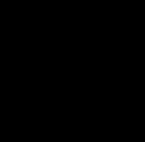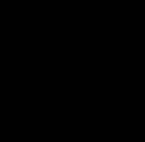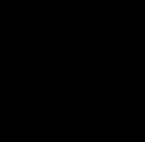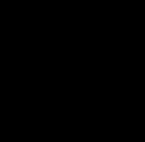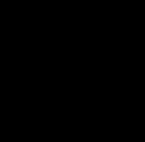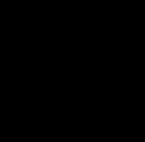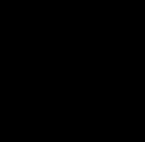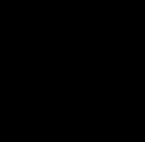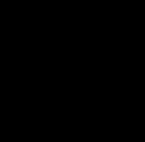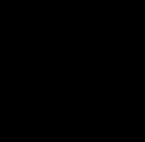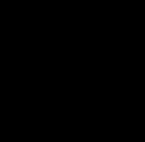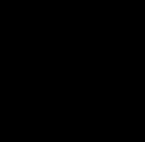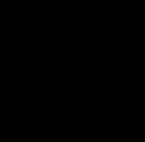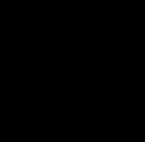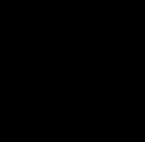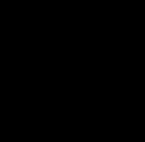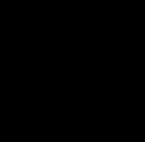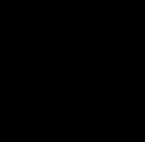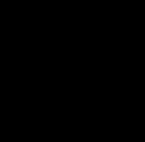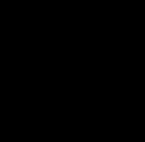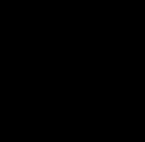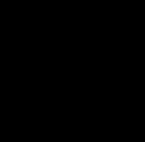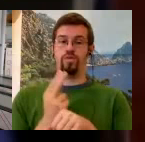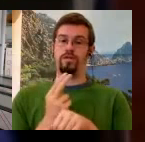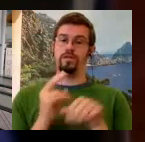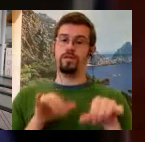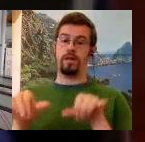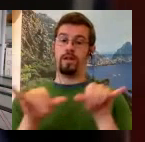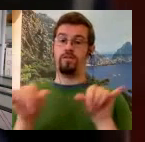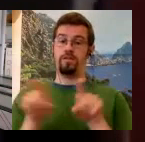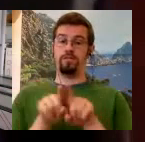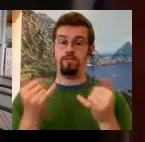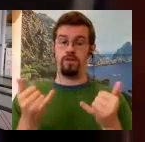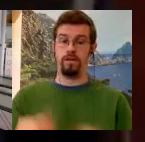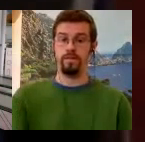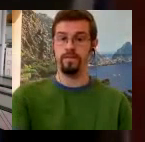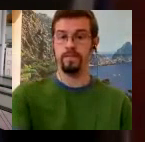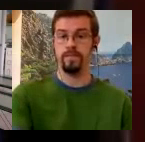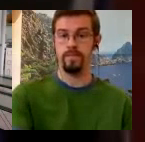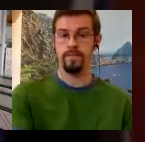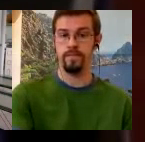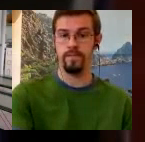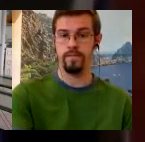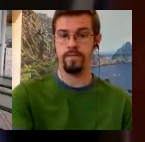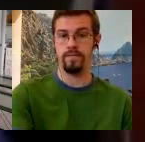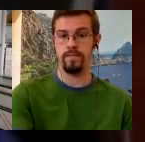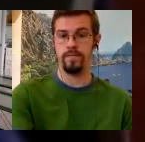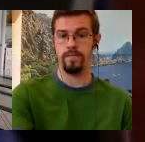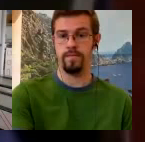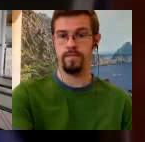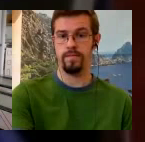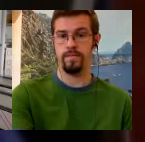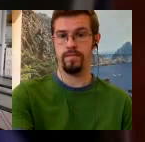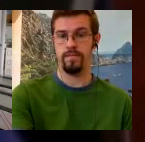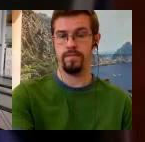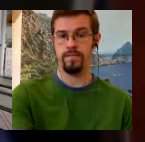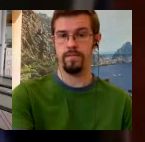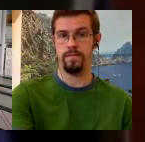If you're not going to embrace the standard 100% directly, the next best thing to do is to maintain